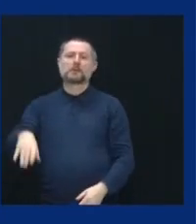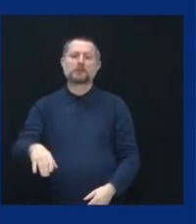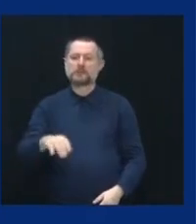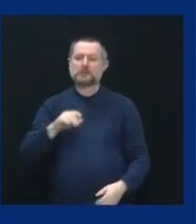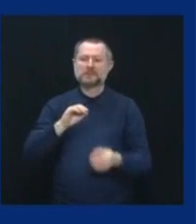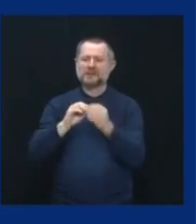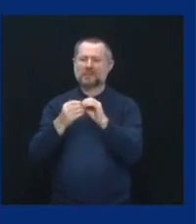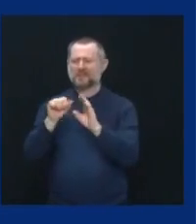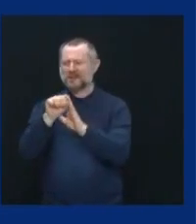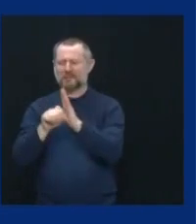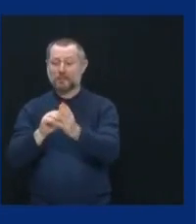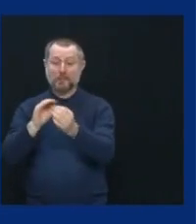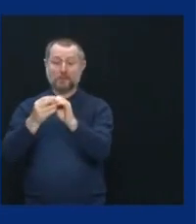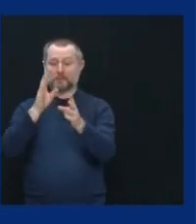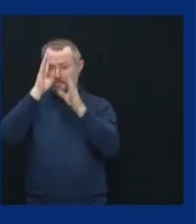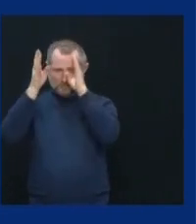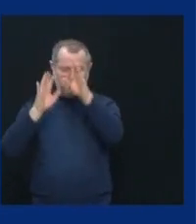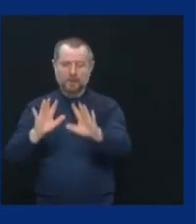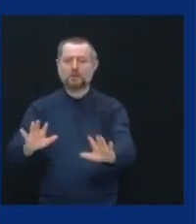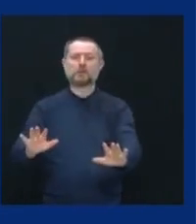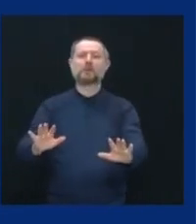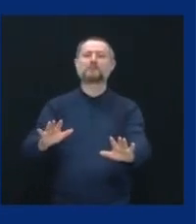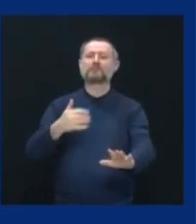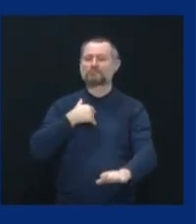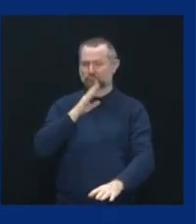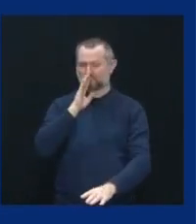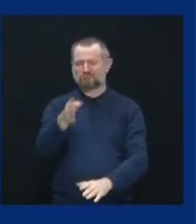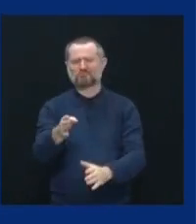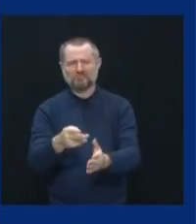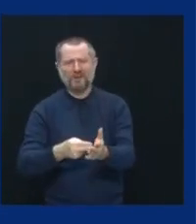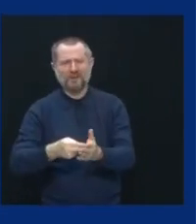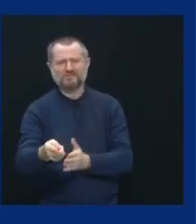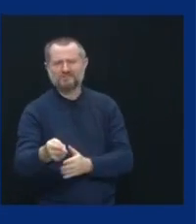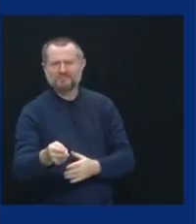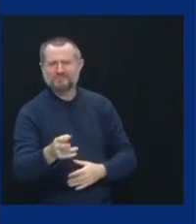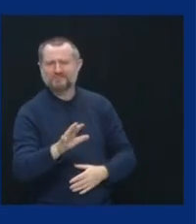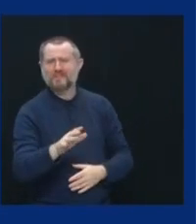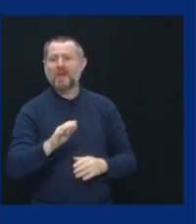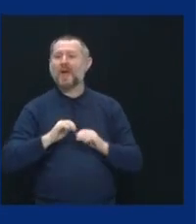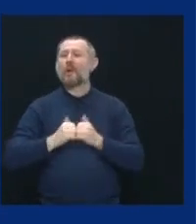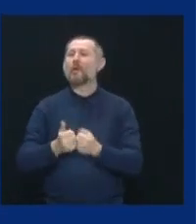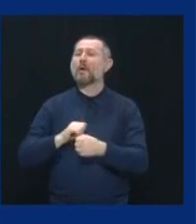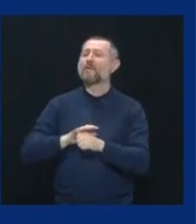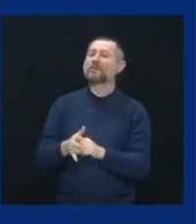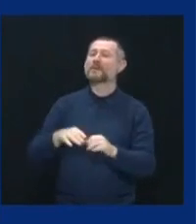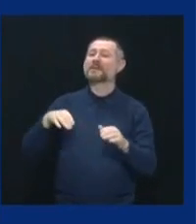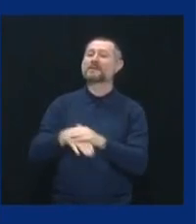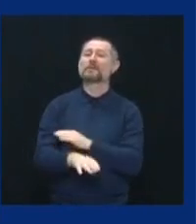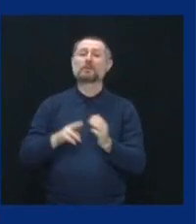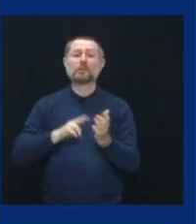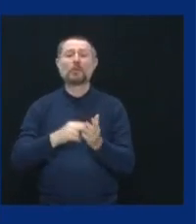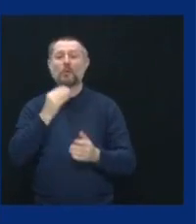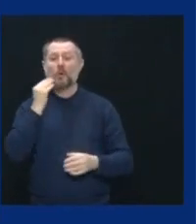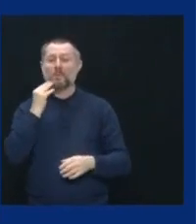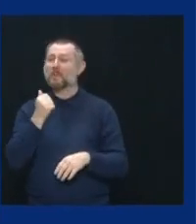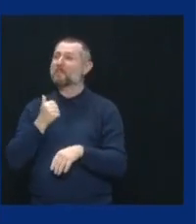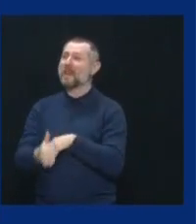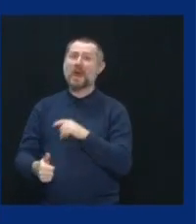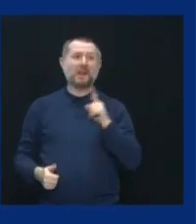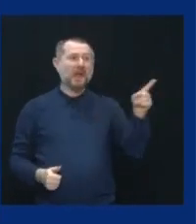were wrong. No, they weren't. Well, that's how COVID got into a nursing home. No, it isn't.